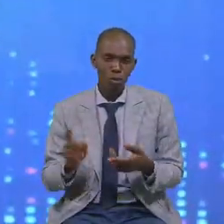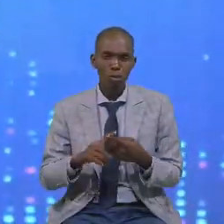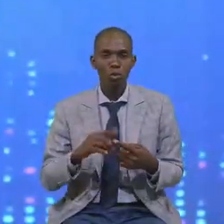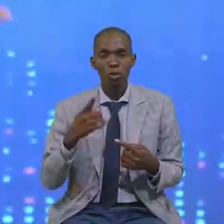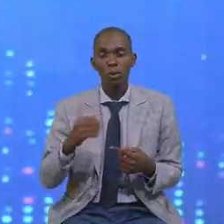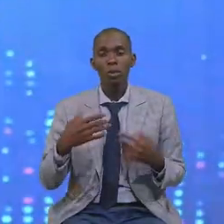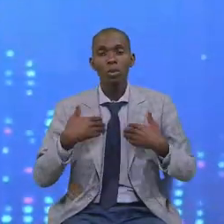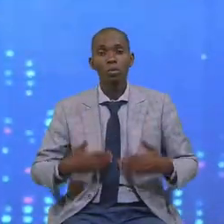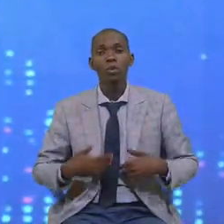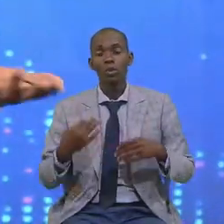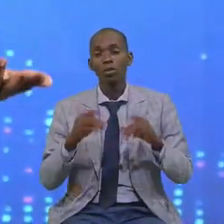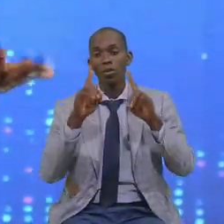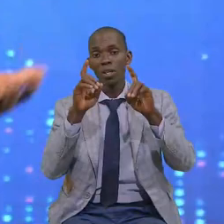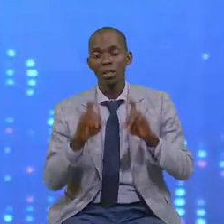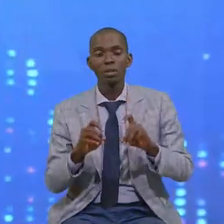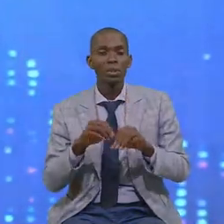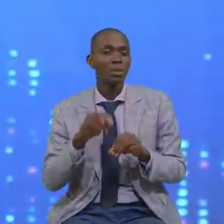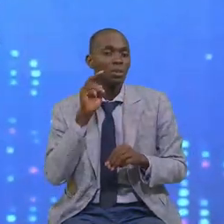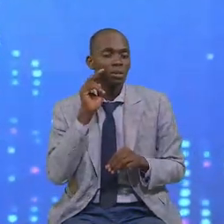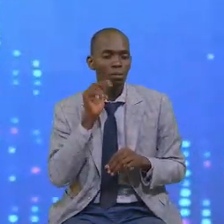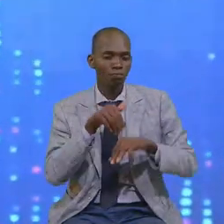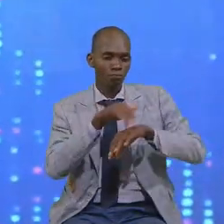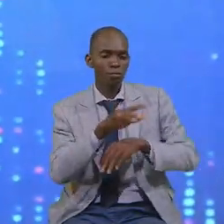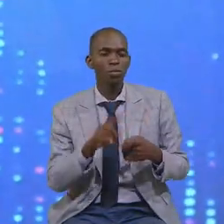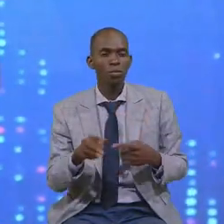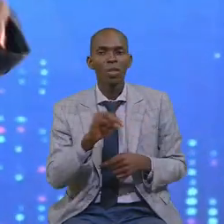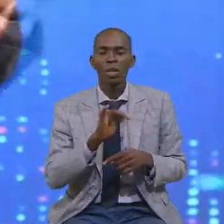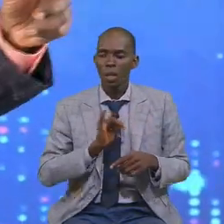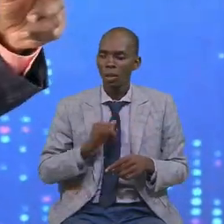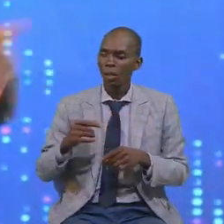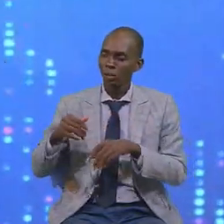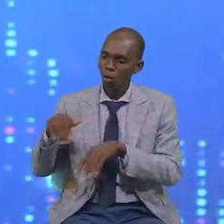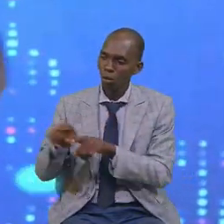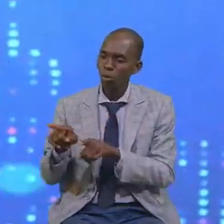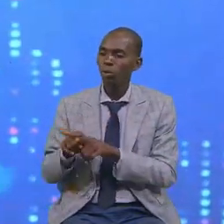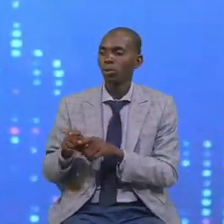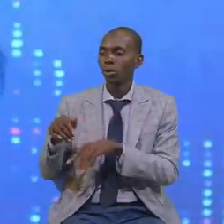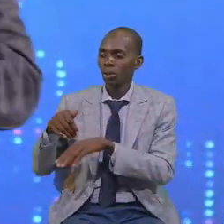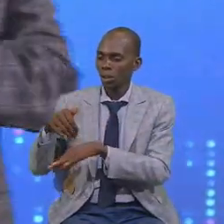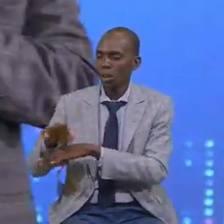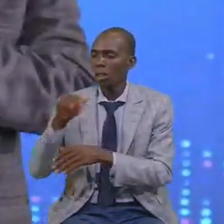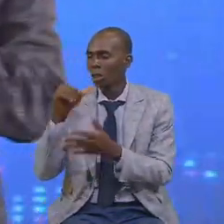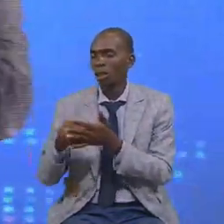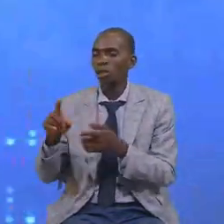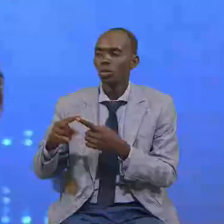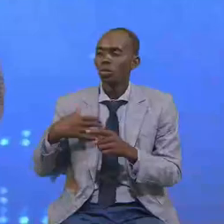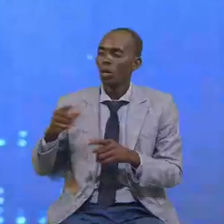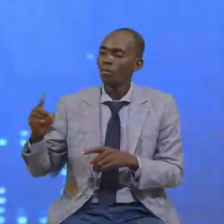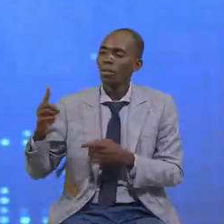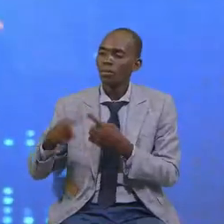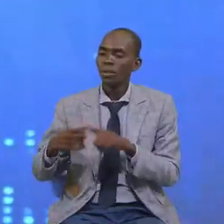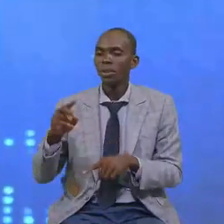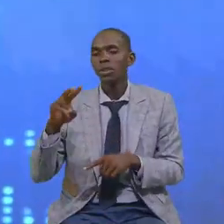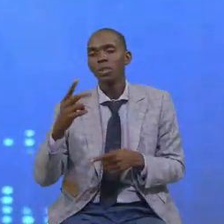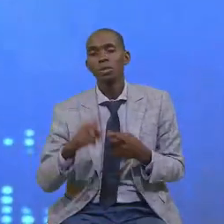you're doing restitution, it should be very clear. I wrote to the first one, I wrote to the second one. I said, this is what I